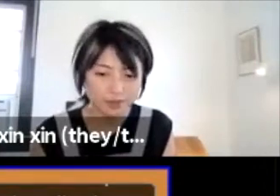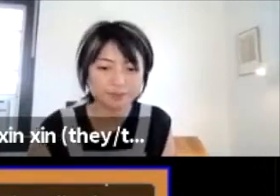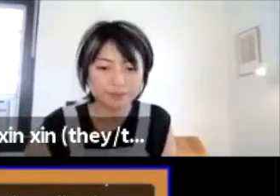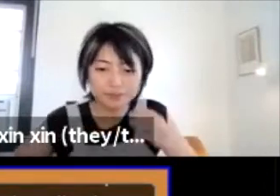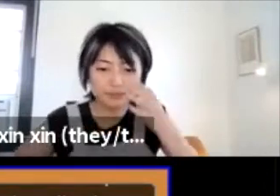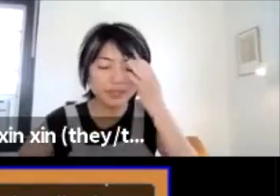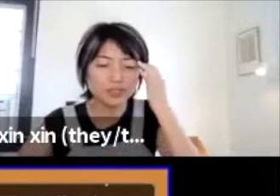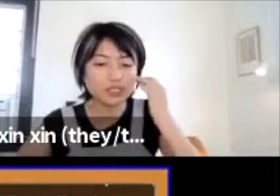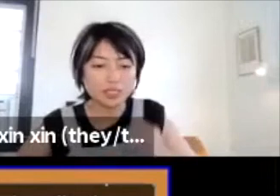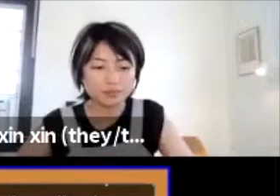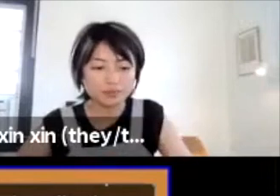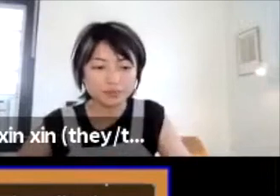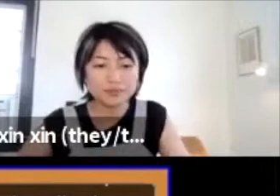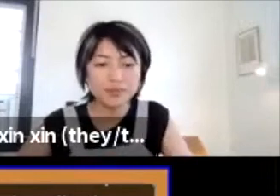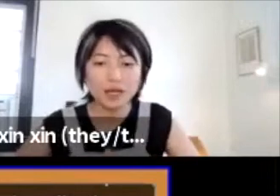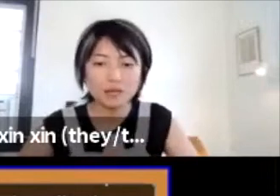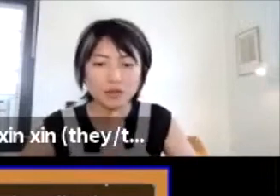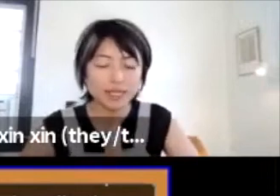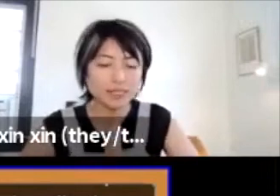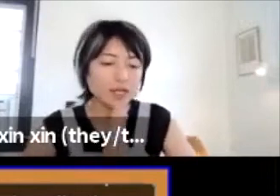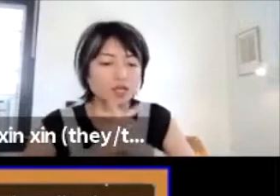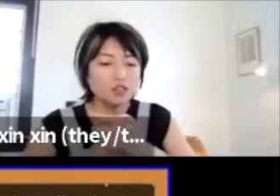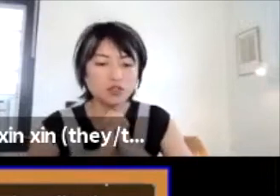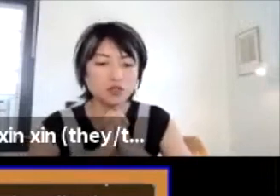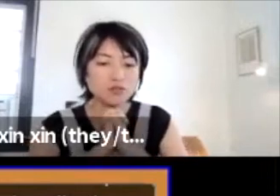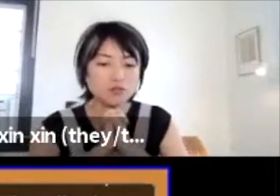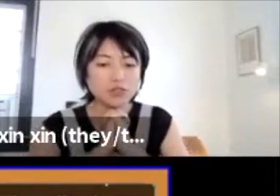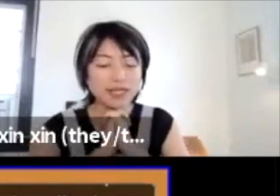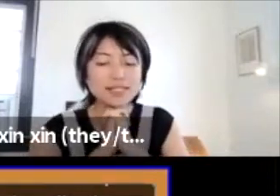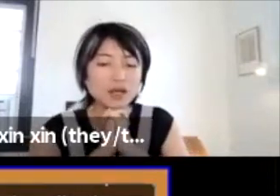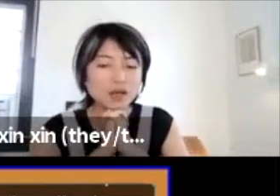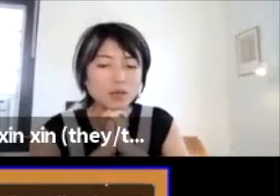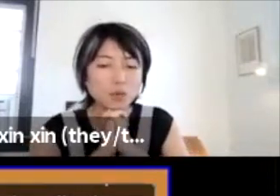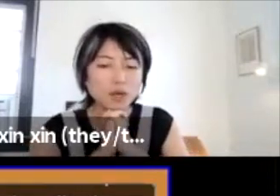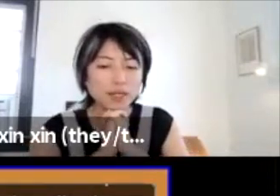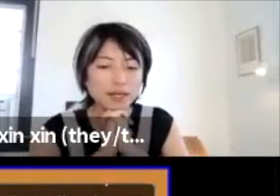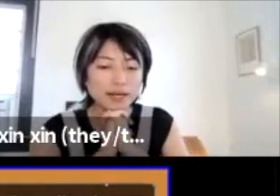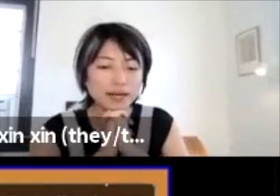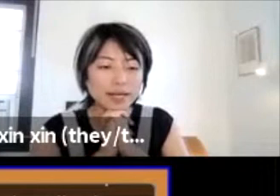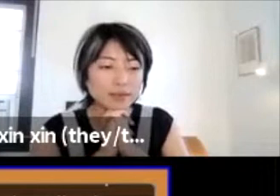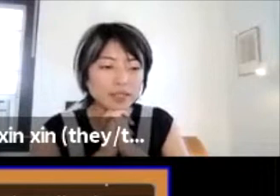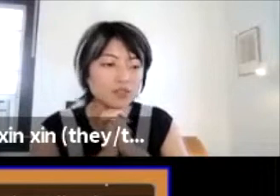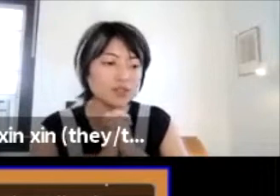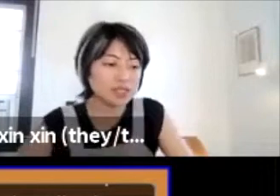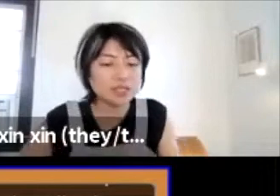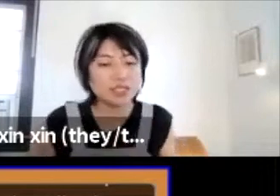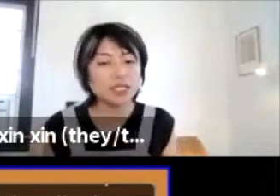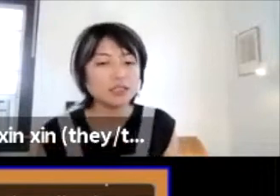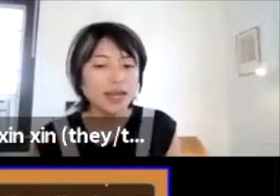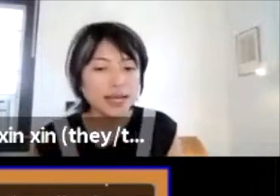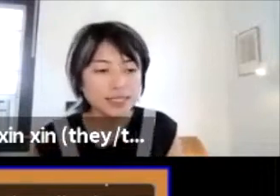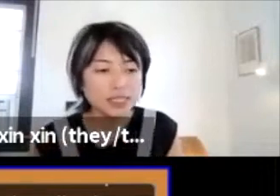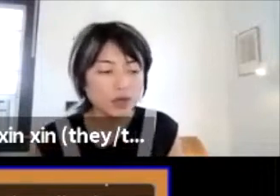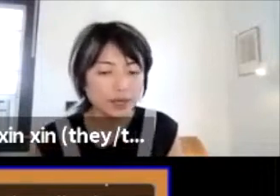limit. Interesting. Great. So I guess what I am interested